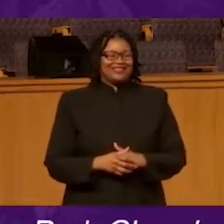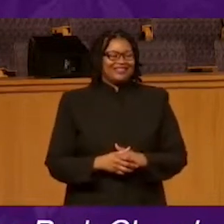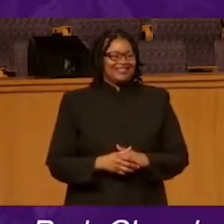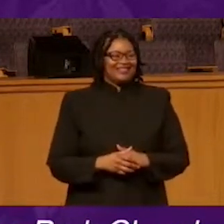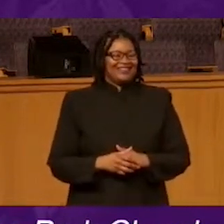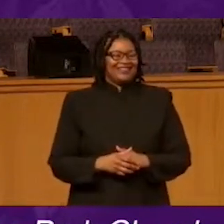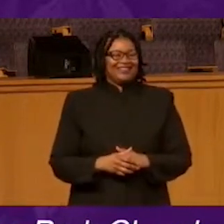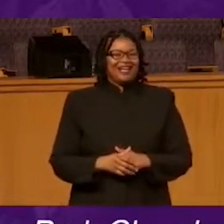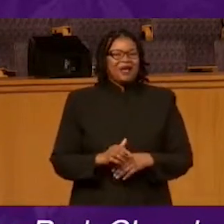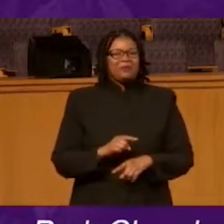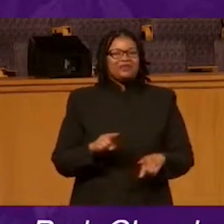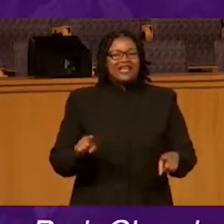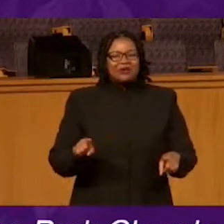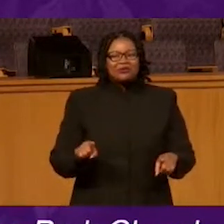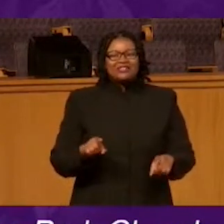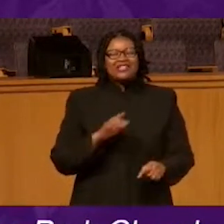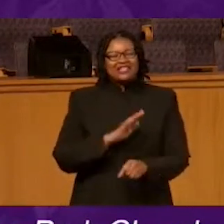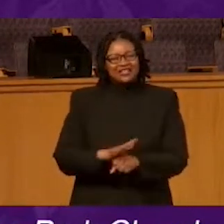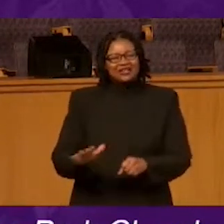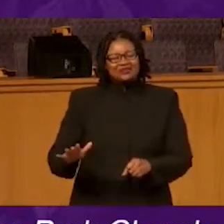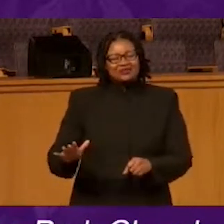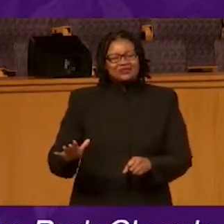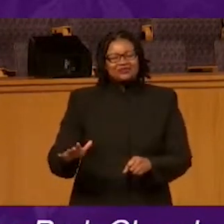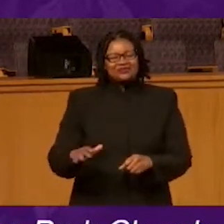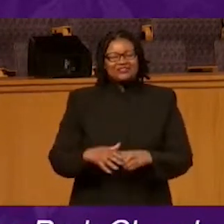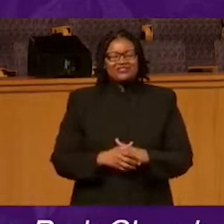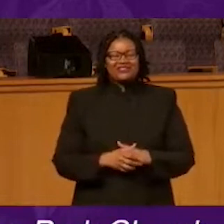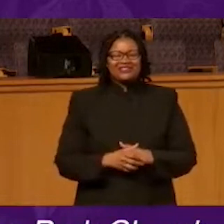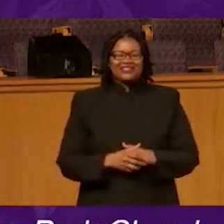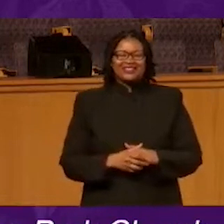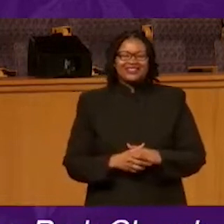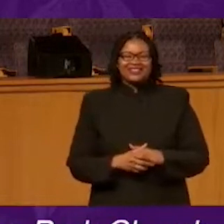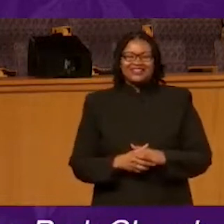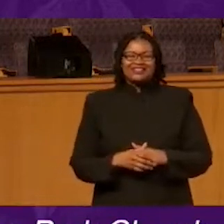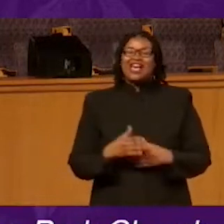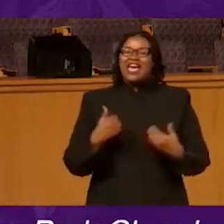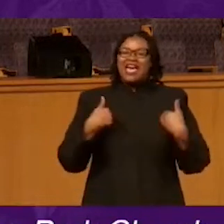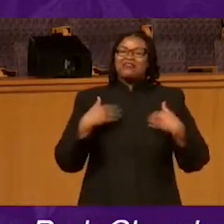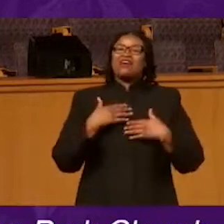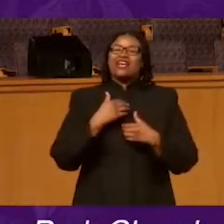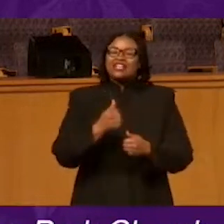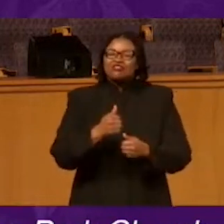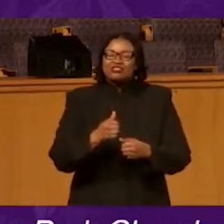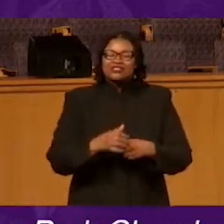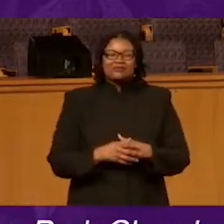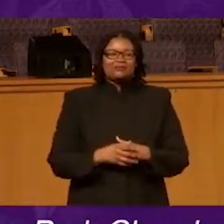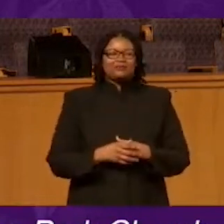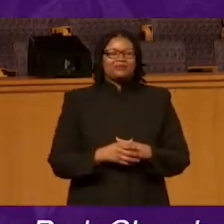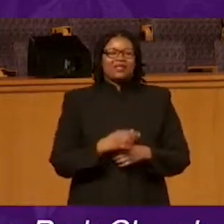But that was enough to create intrigue. And I asked her a question